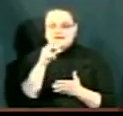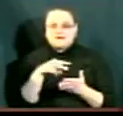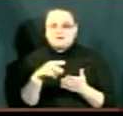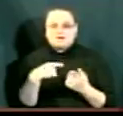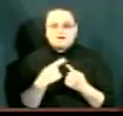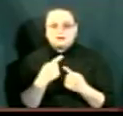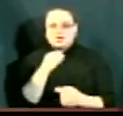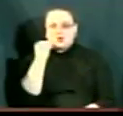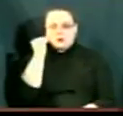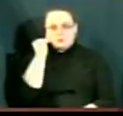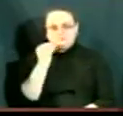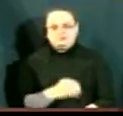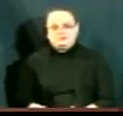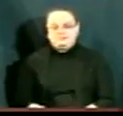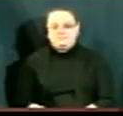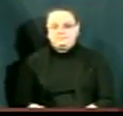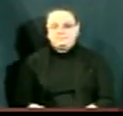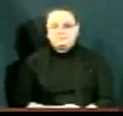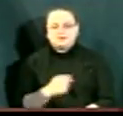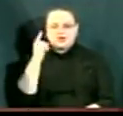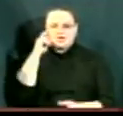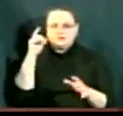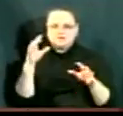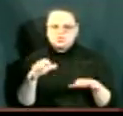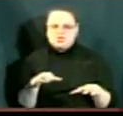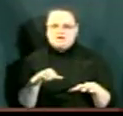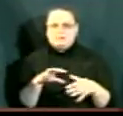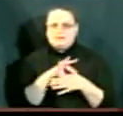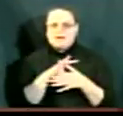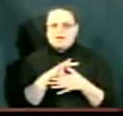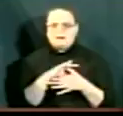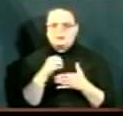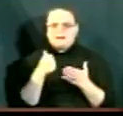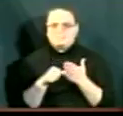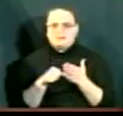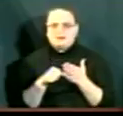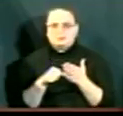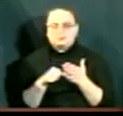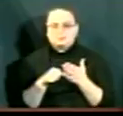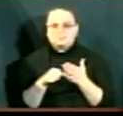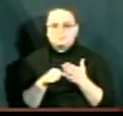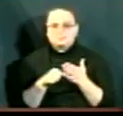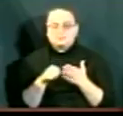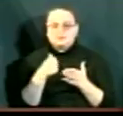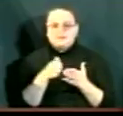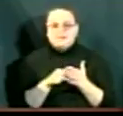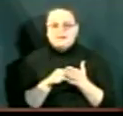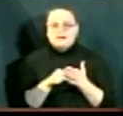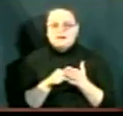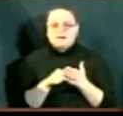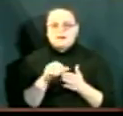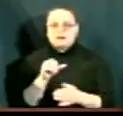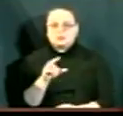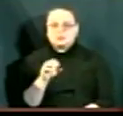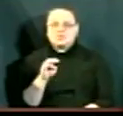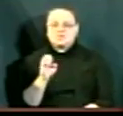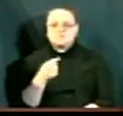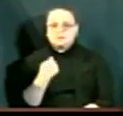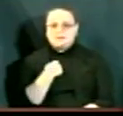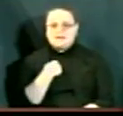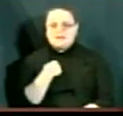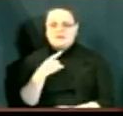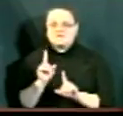I got home. I was shocked by the content of the letter. The letter accused me of stalking a